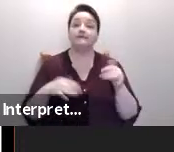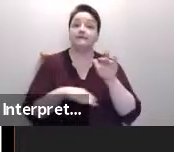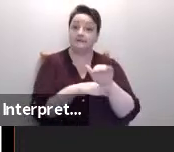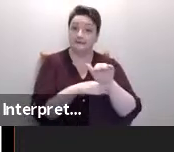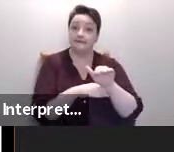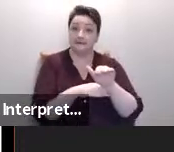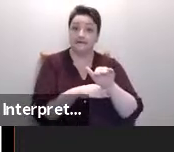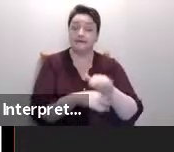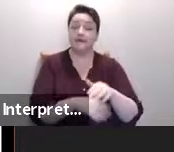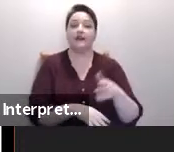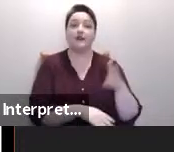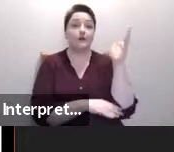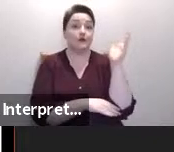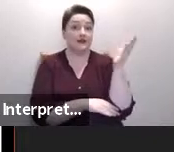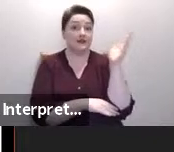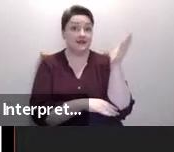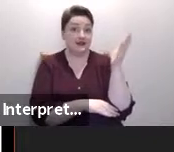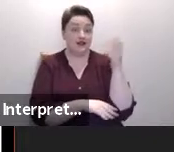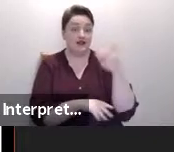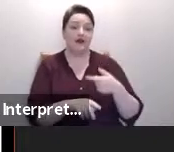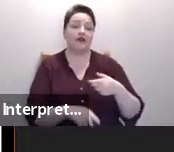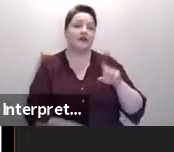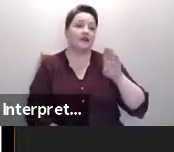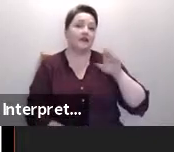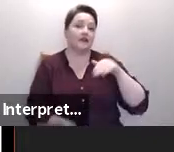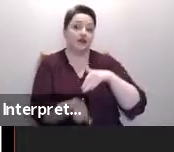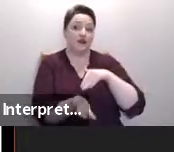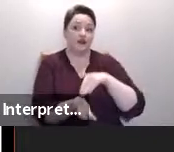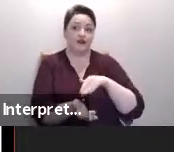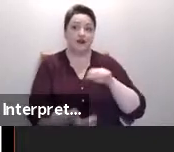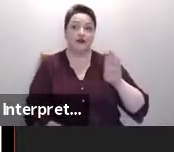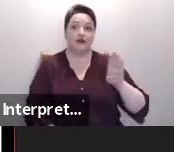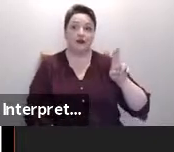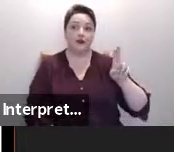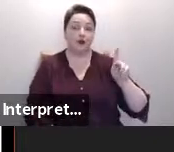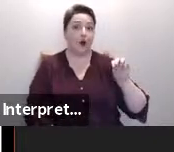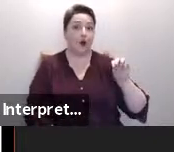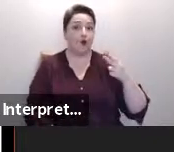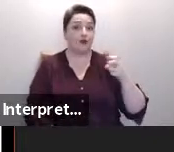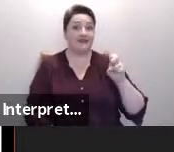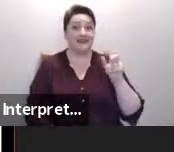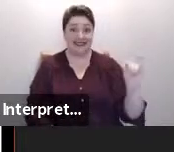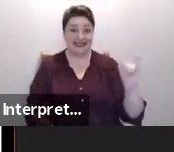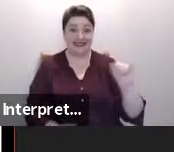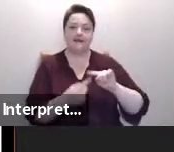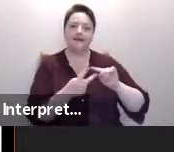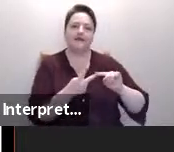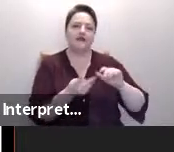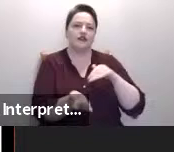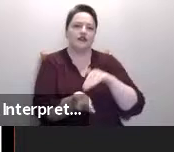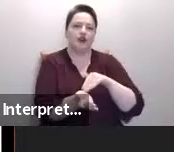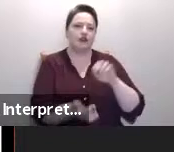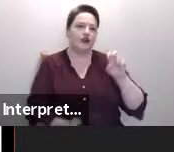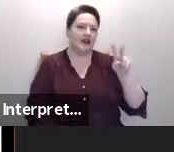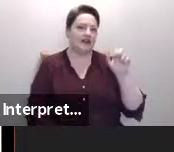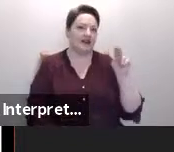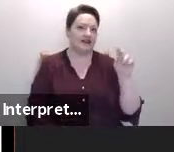again, a presentation by Dr. Bakosi and Dr. Evans that will last approximately 30